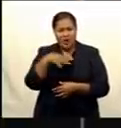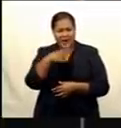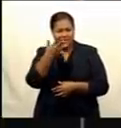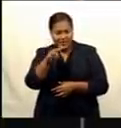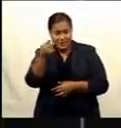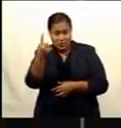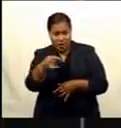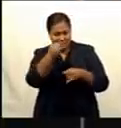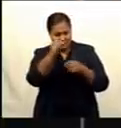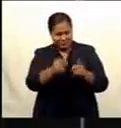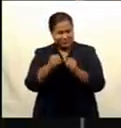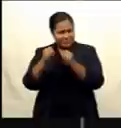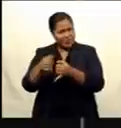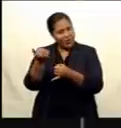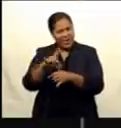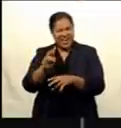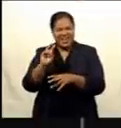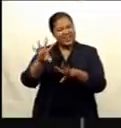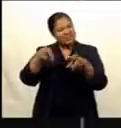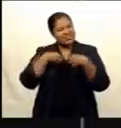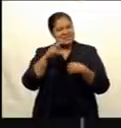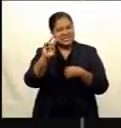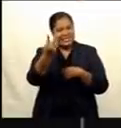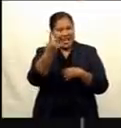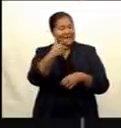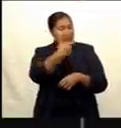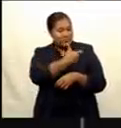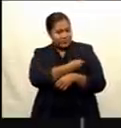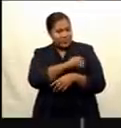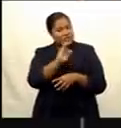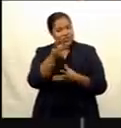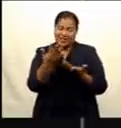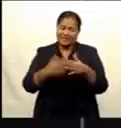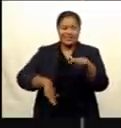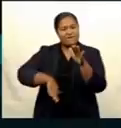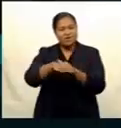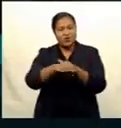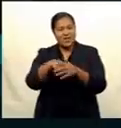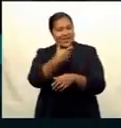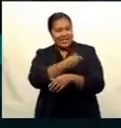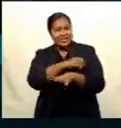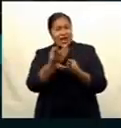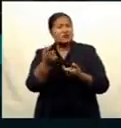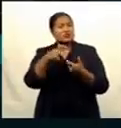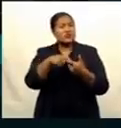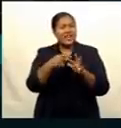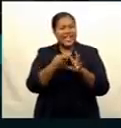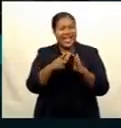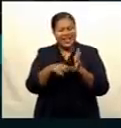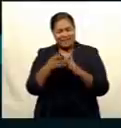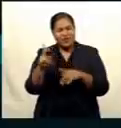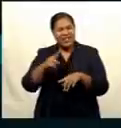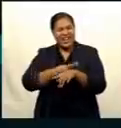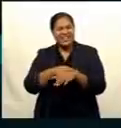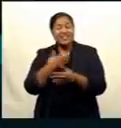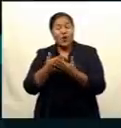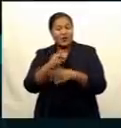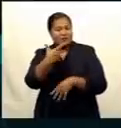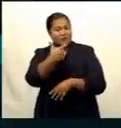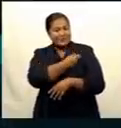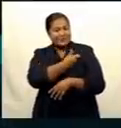4,251 individuals have received their second dose and are considered fully vaccinated. We now join Kelly Vadala live for the latest on the